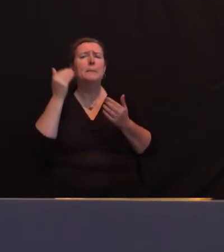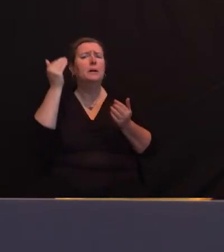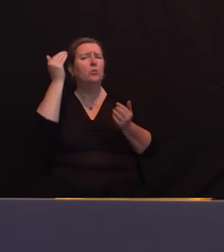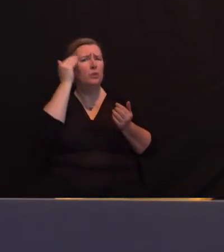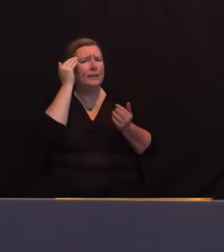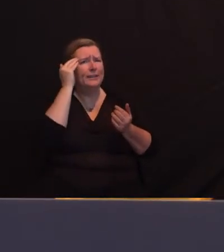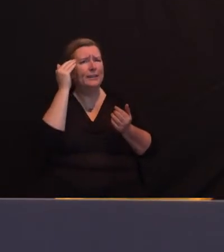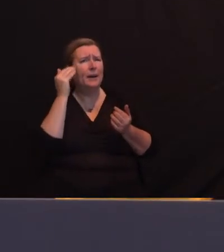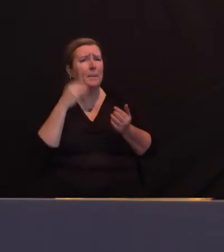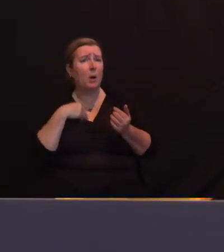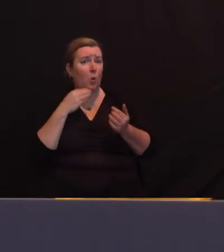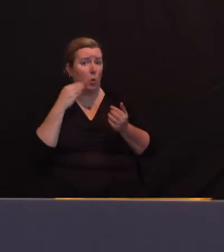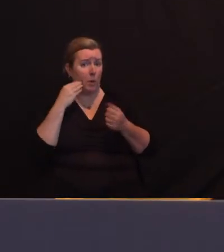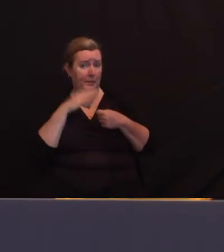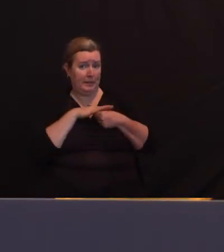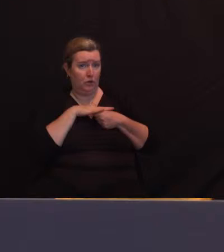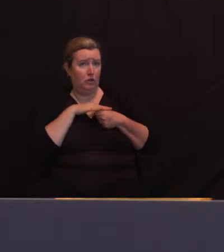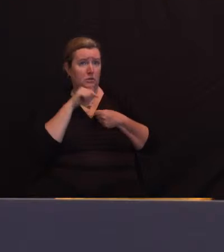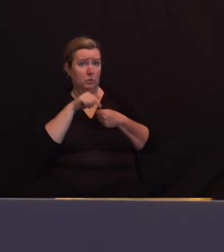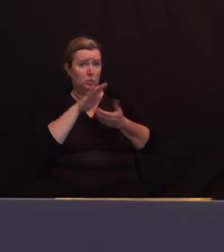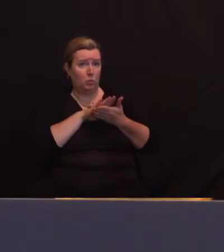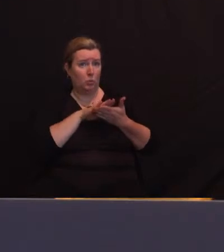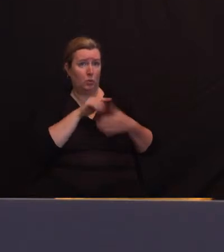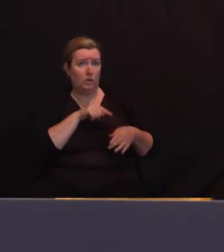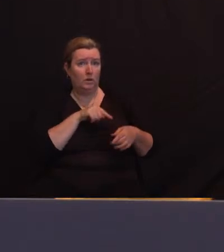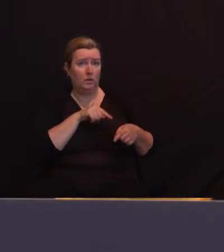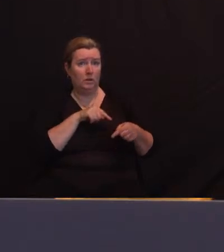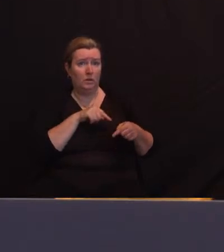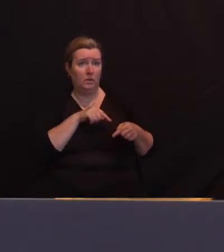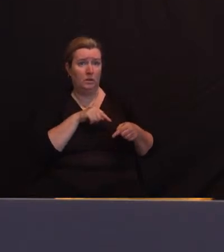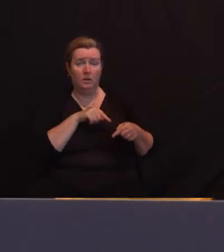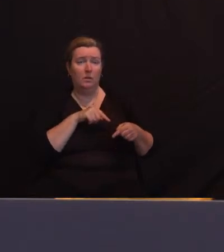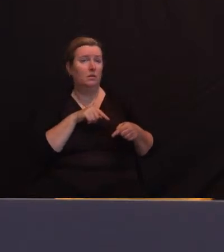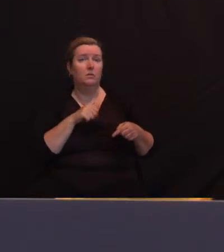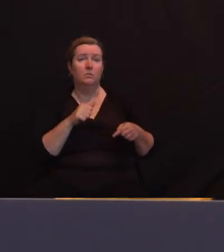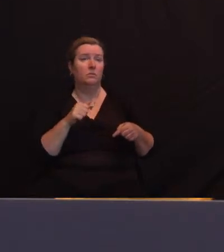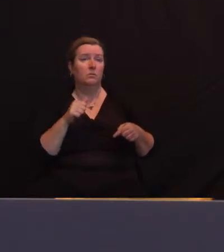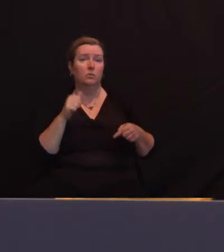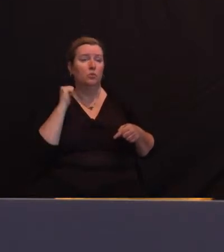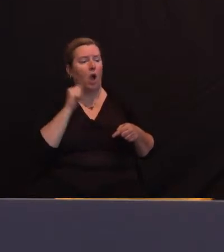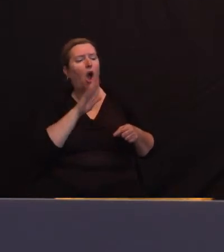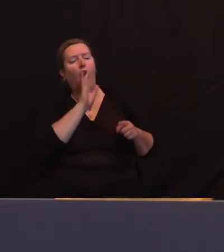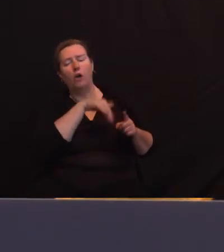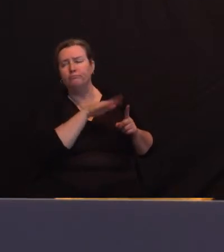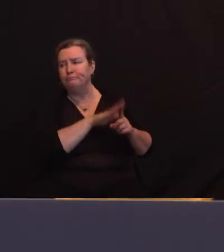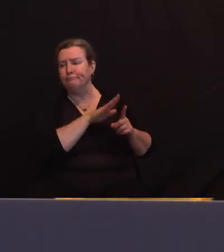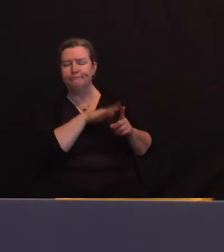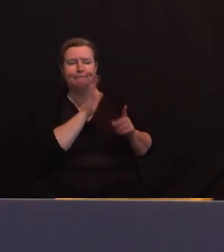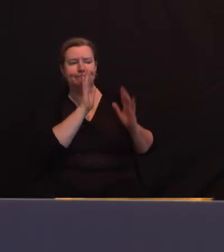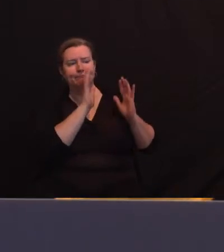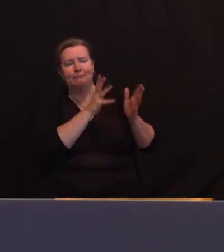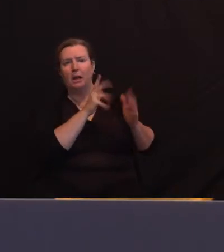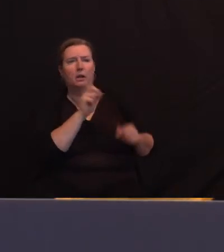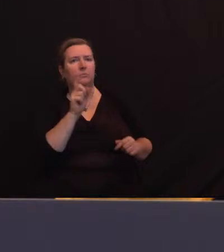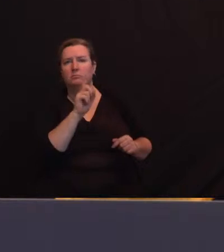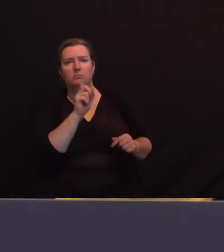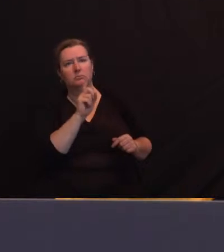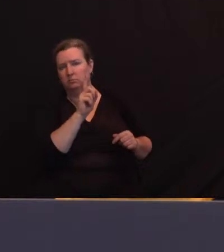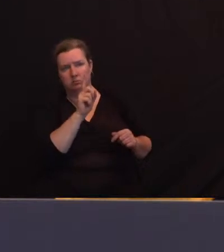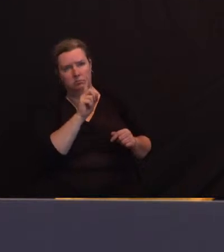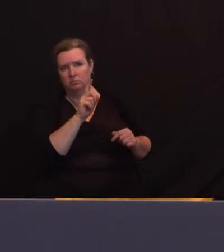own backyard. I will just say we will not look kindly upon that, and we'll take the appropriate action in